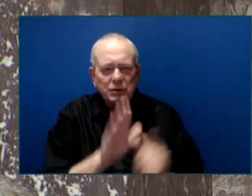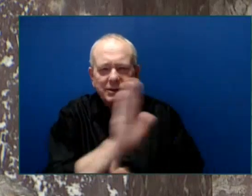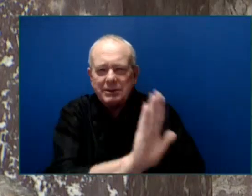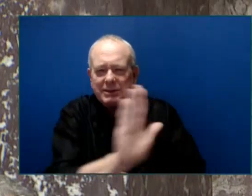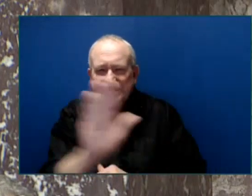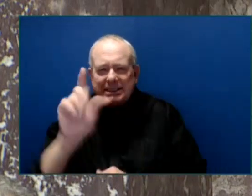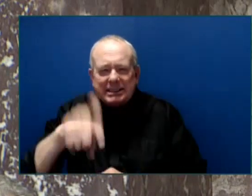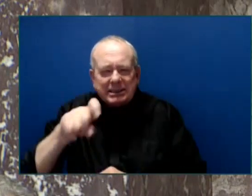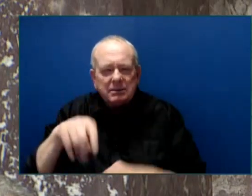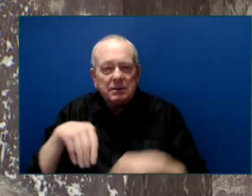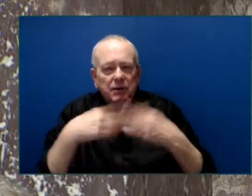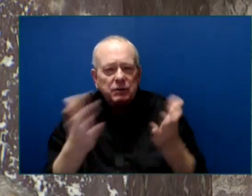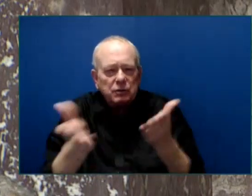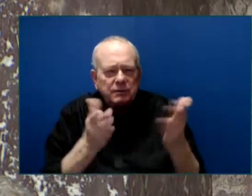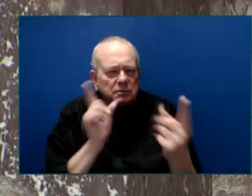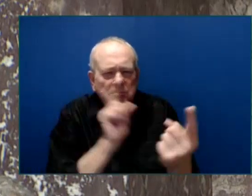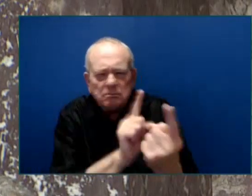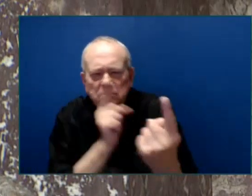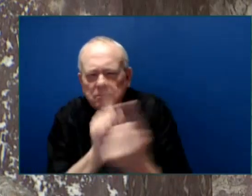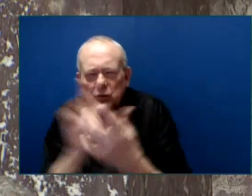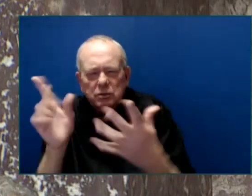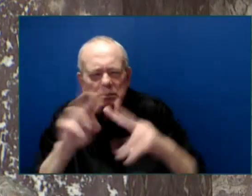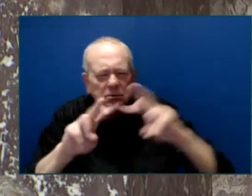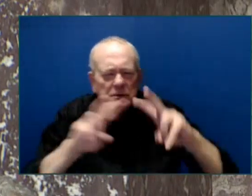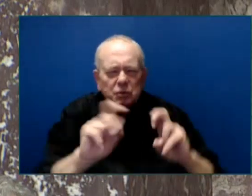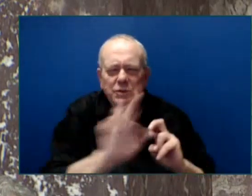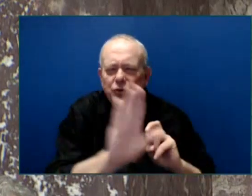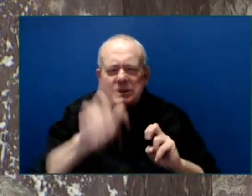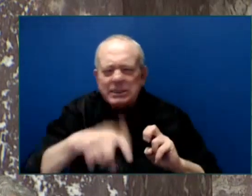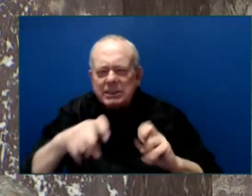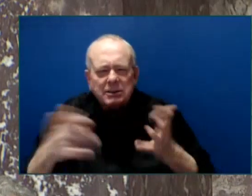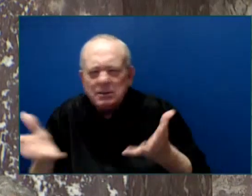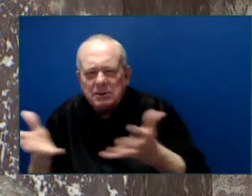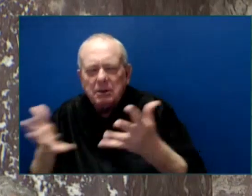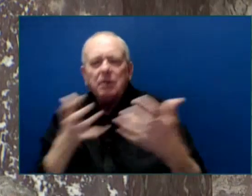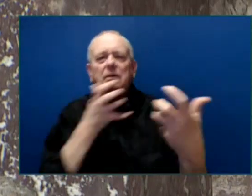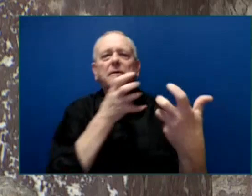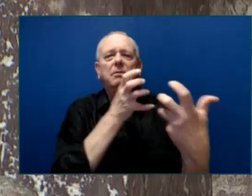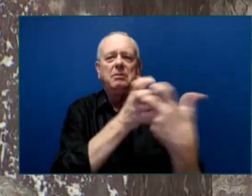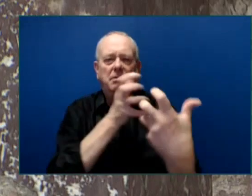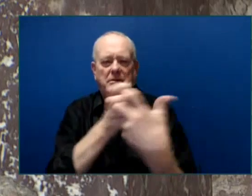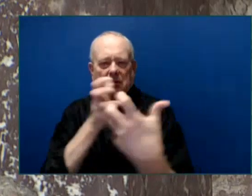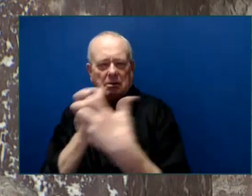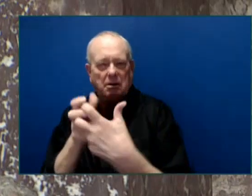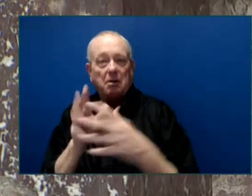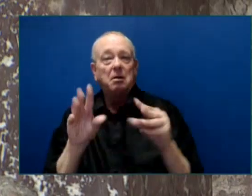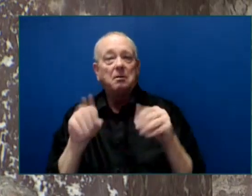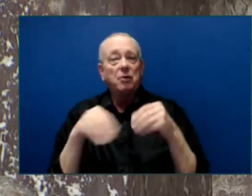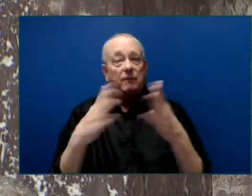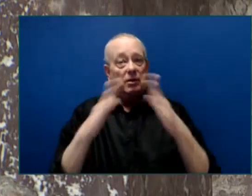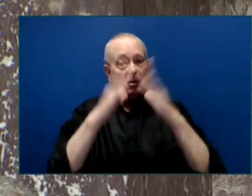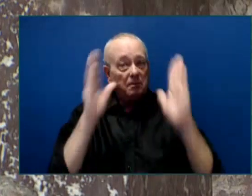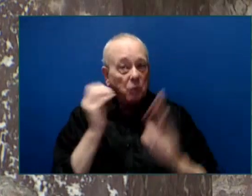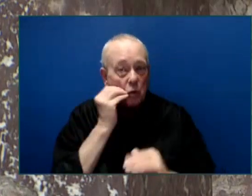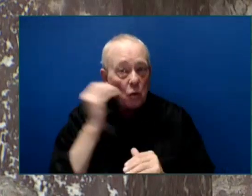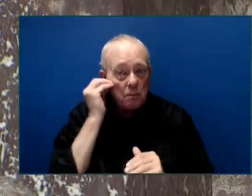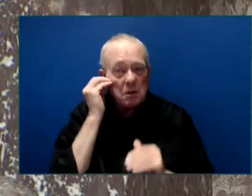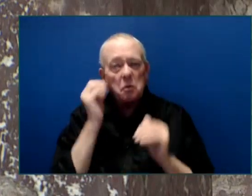individuals and making sure that people that go into supportive housing, that there's a mix, some that have more needs, some that have less, so that's more